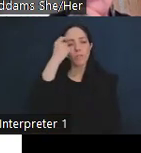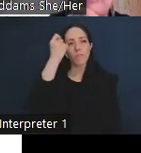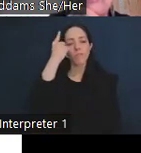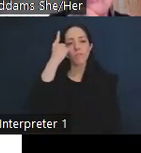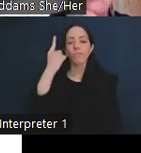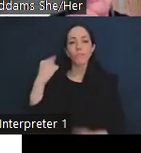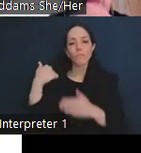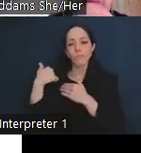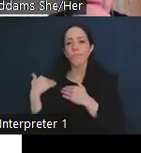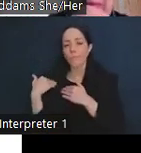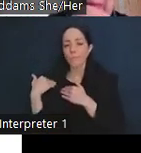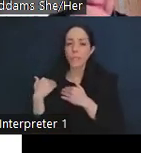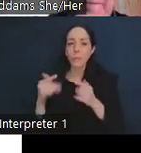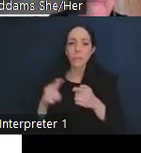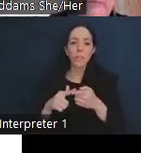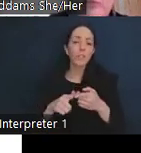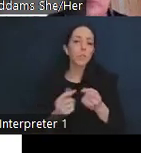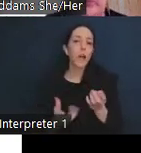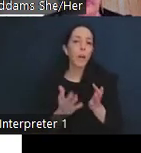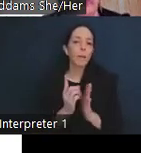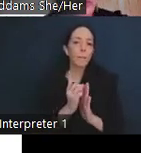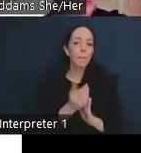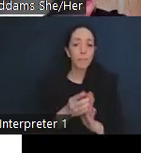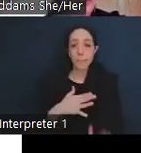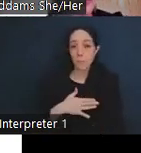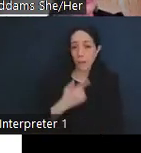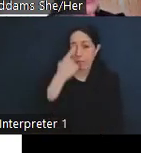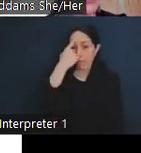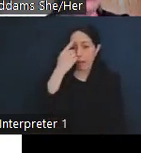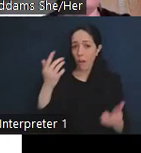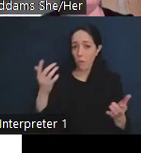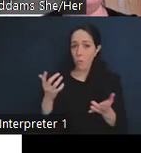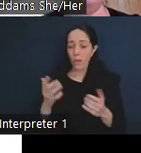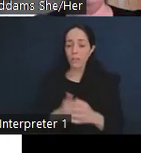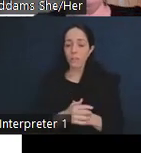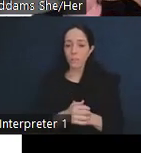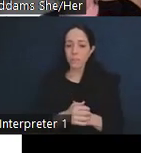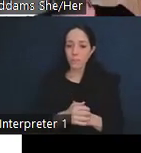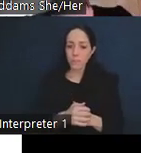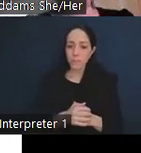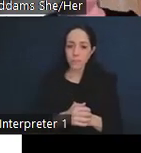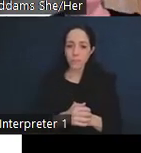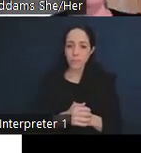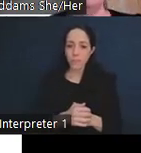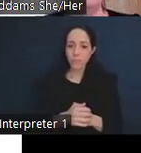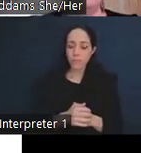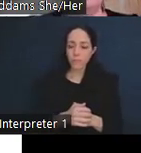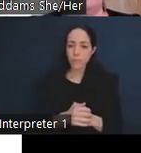minutes. My thought about that, however, is reflecting back to this